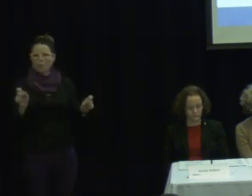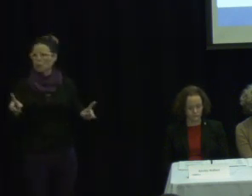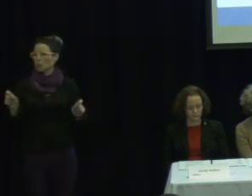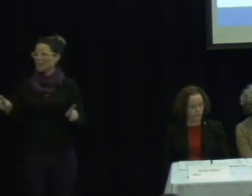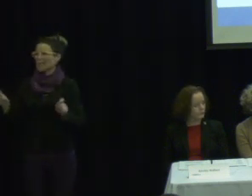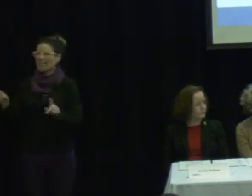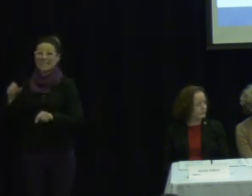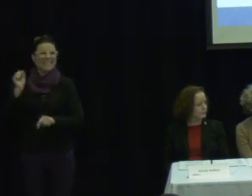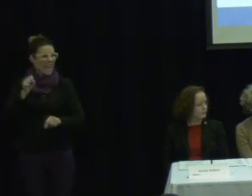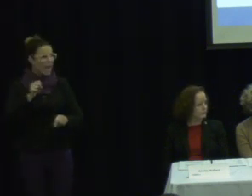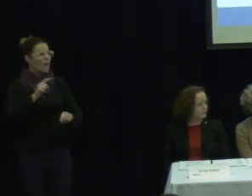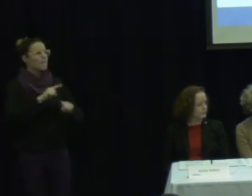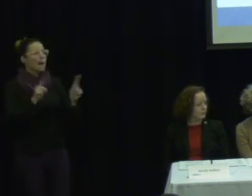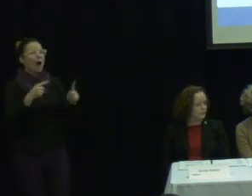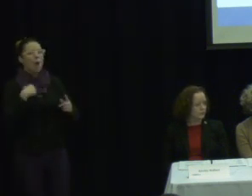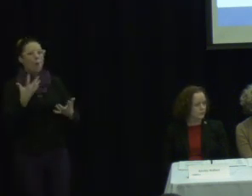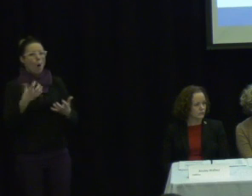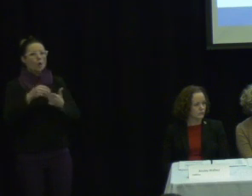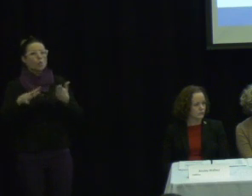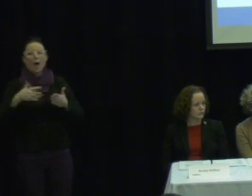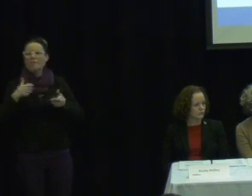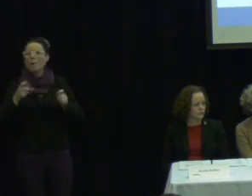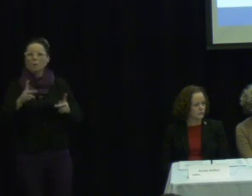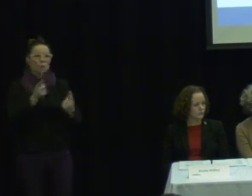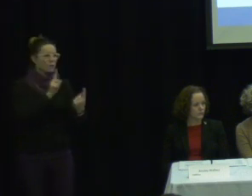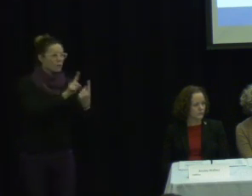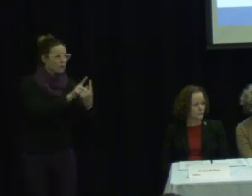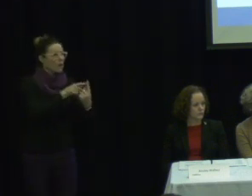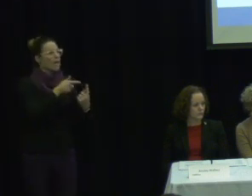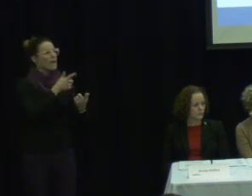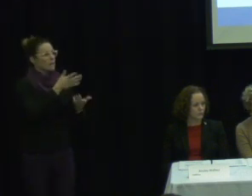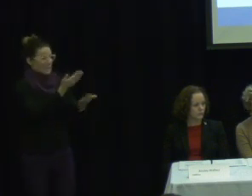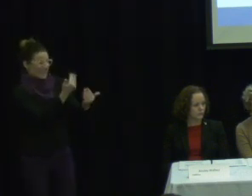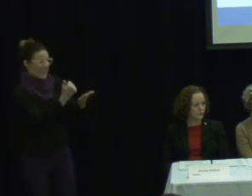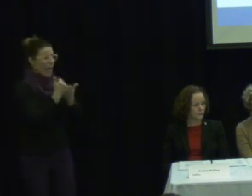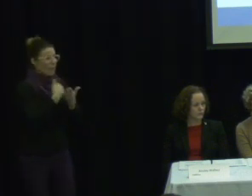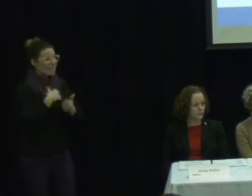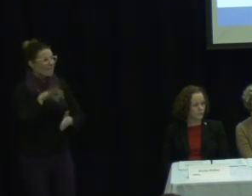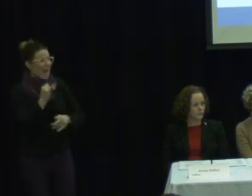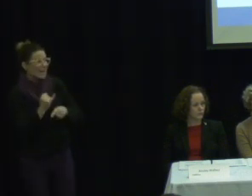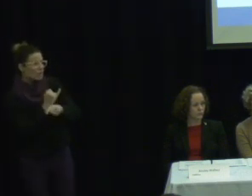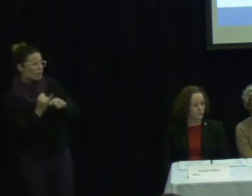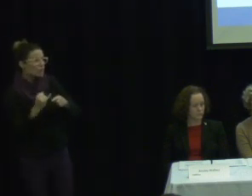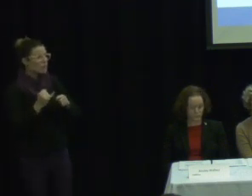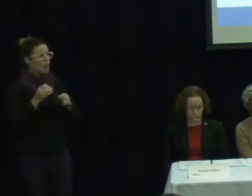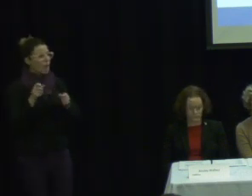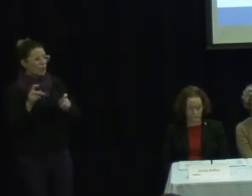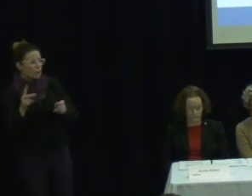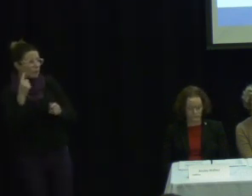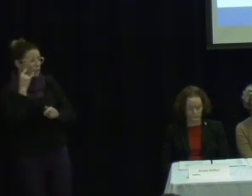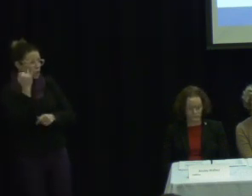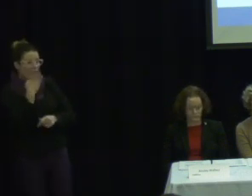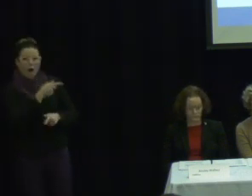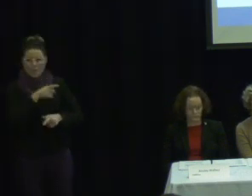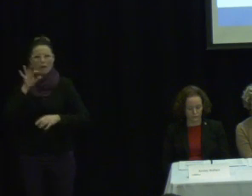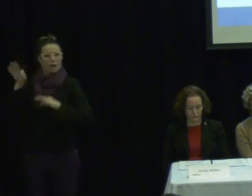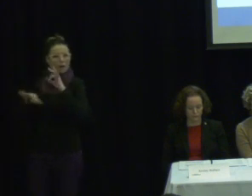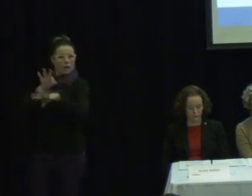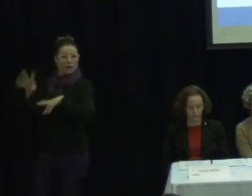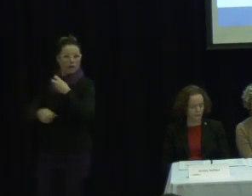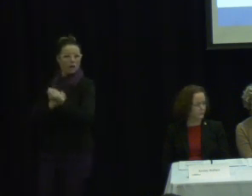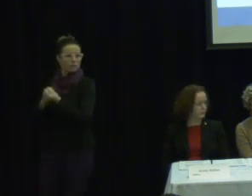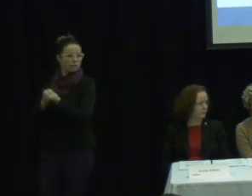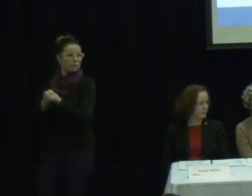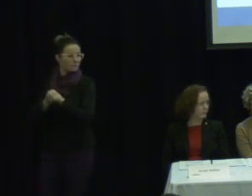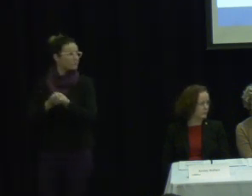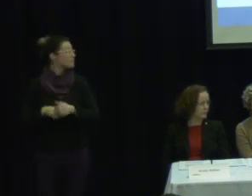those internships, co-ops, job experiences, et cetera. Finally, strong relationships and supportive environment. I can